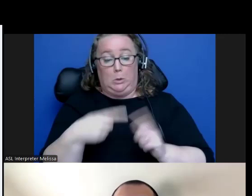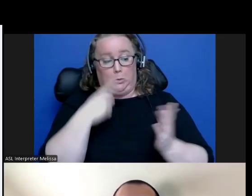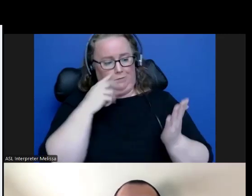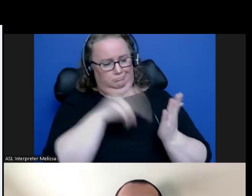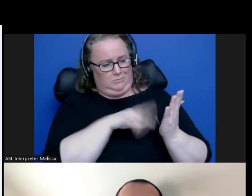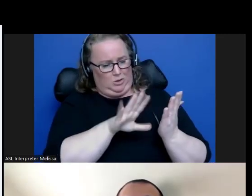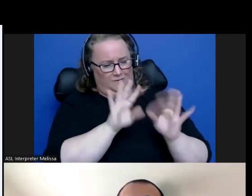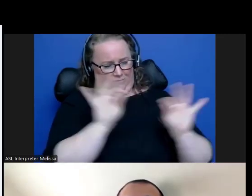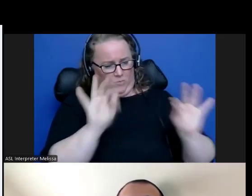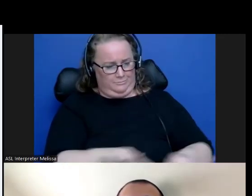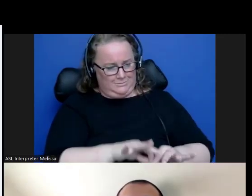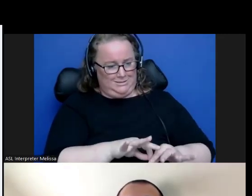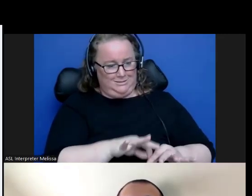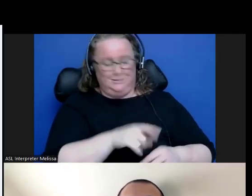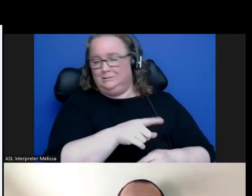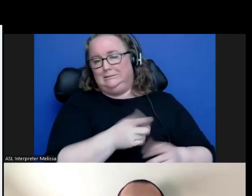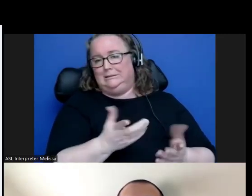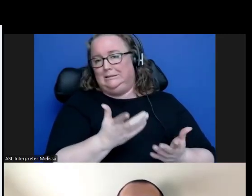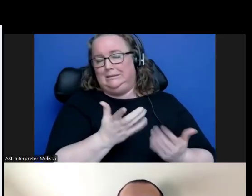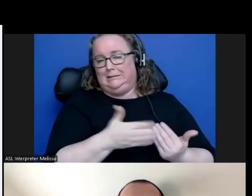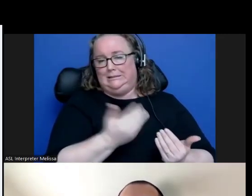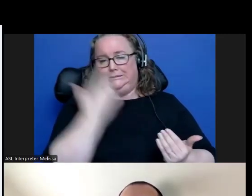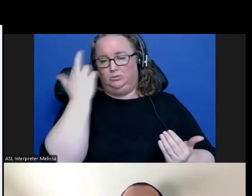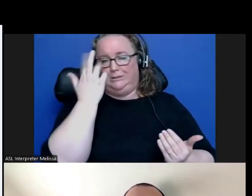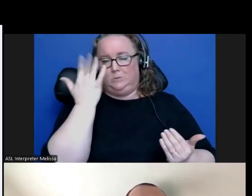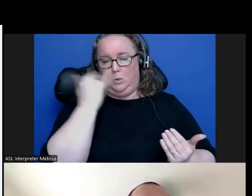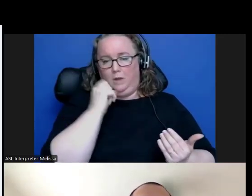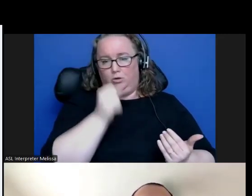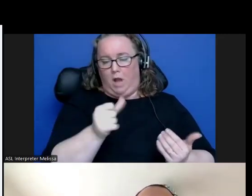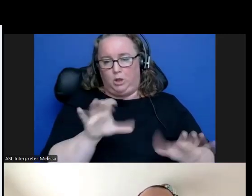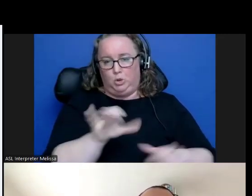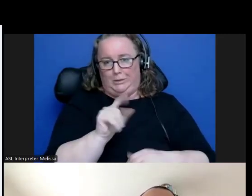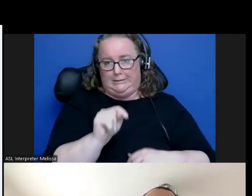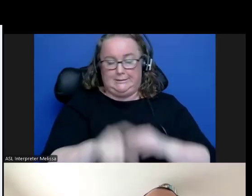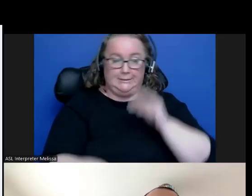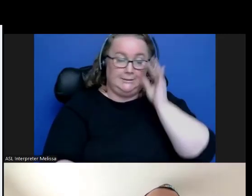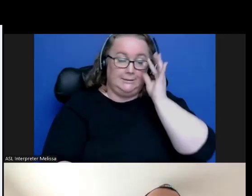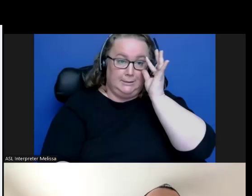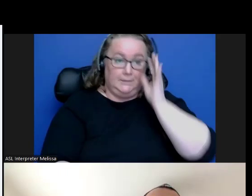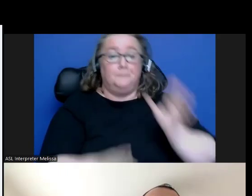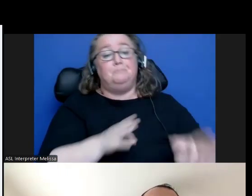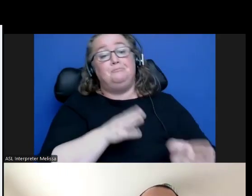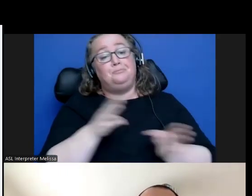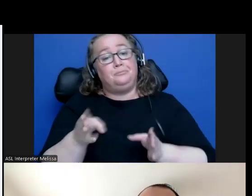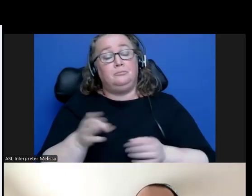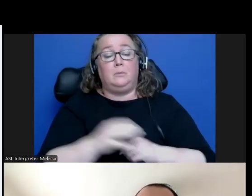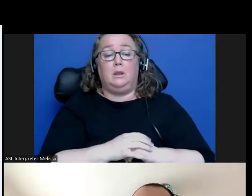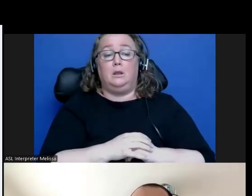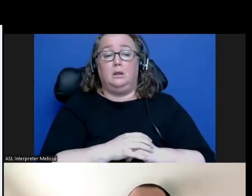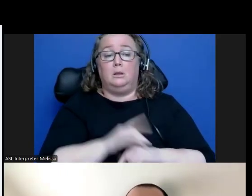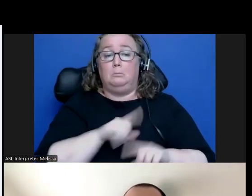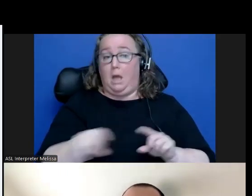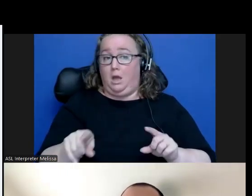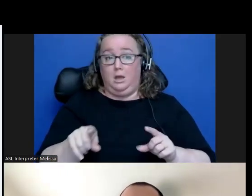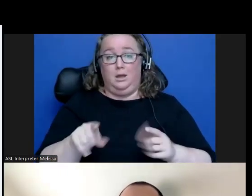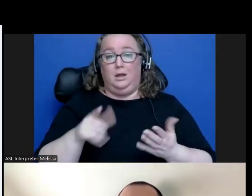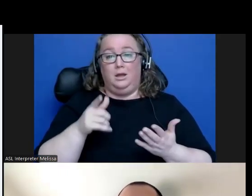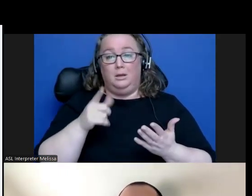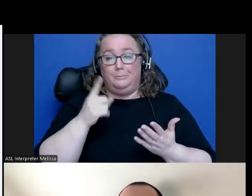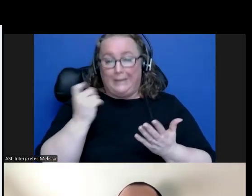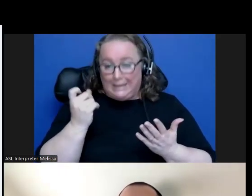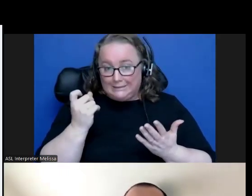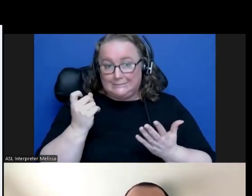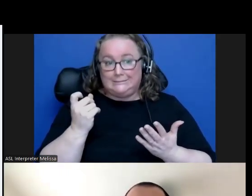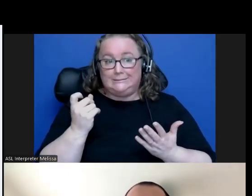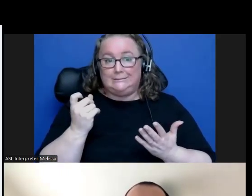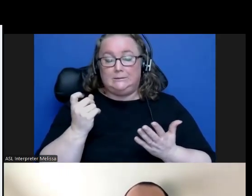explained how that could very easily be. Um, Amazingly, despite the lack of emergency circumstances that